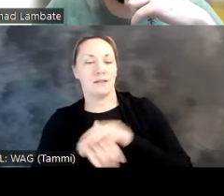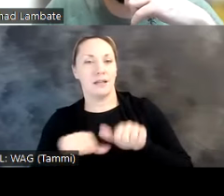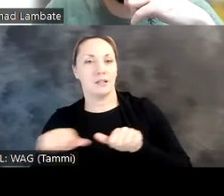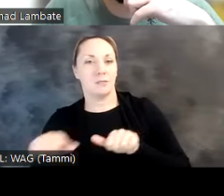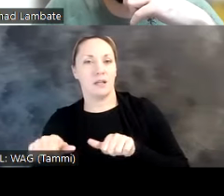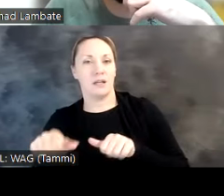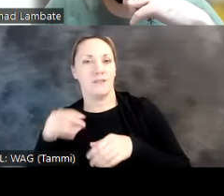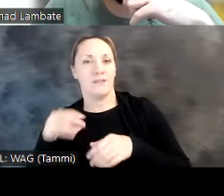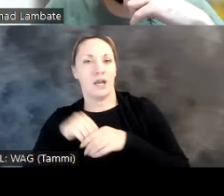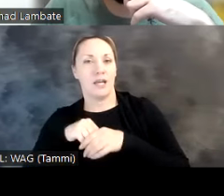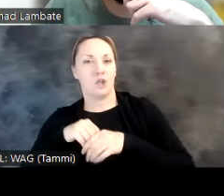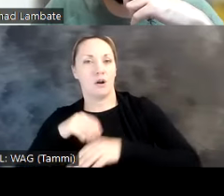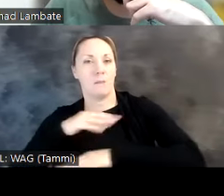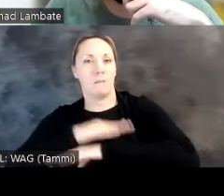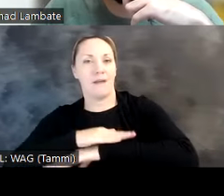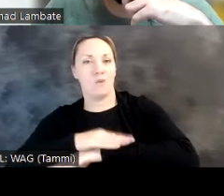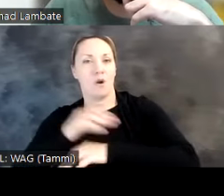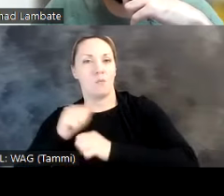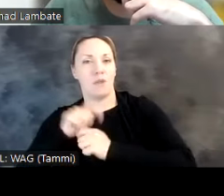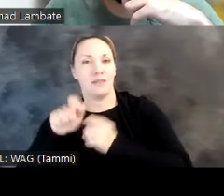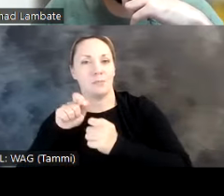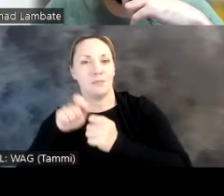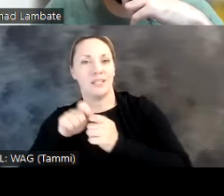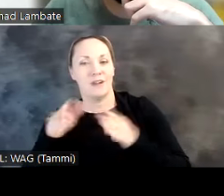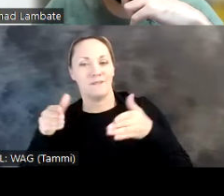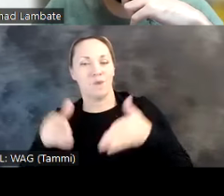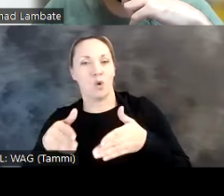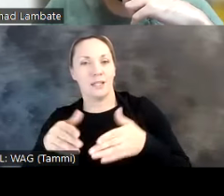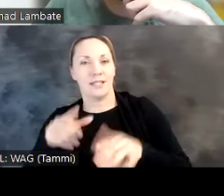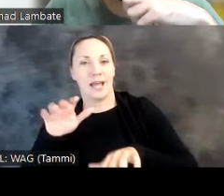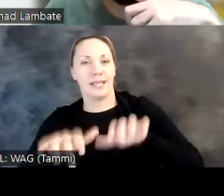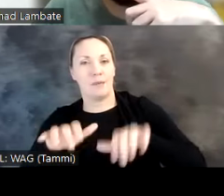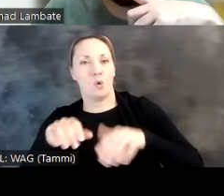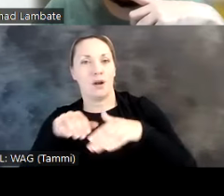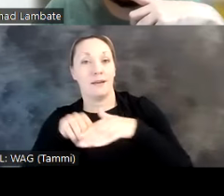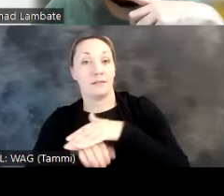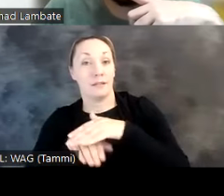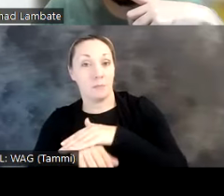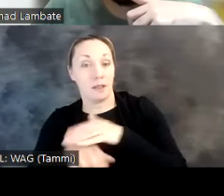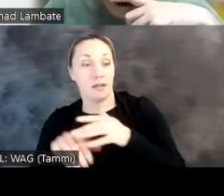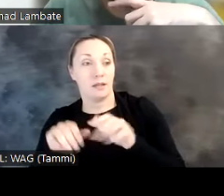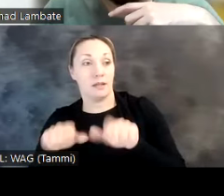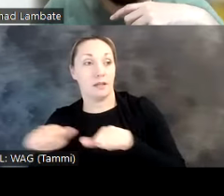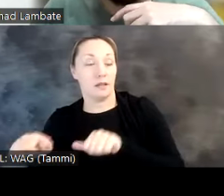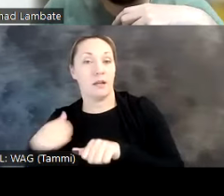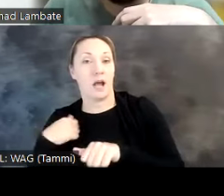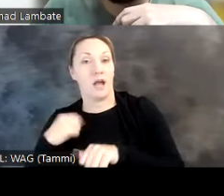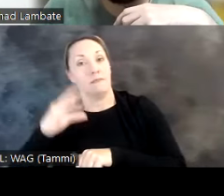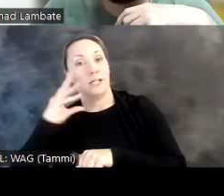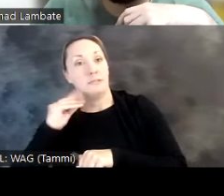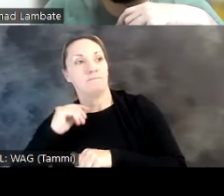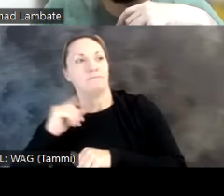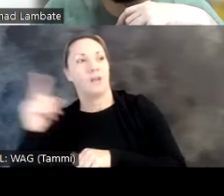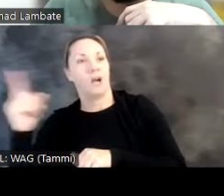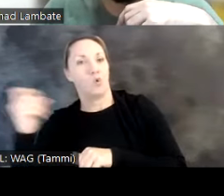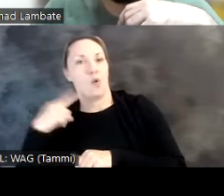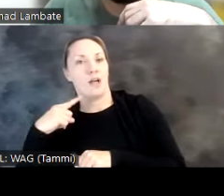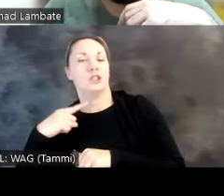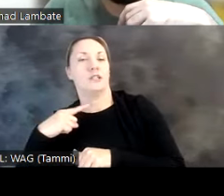internal platform with a specific focus on keyboard accessibility. I've encountered a question regarding the